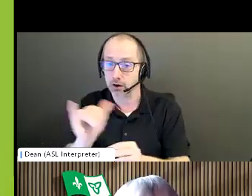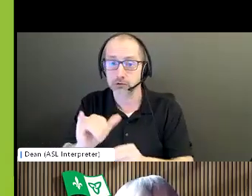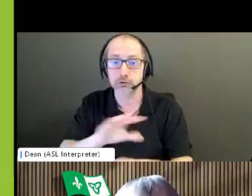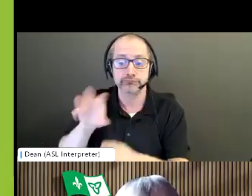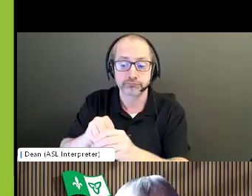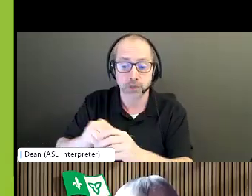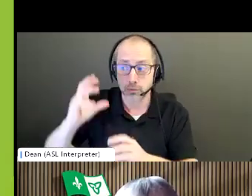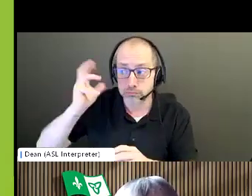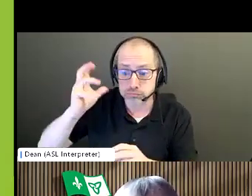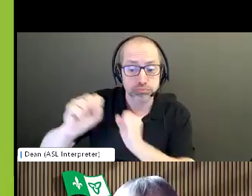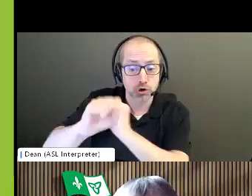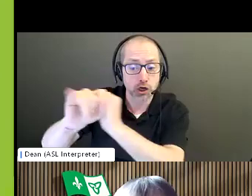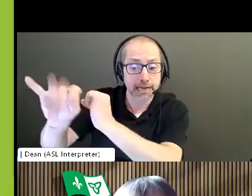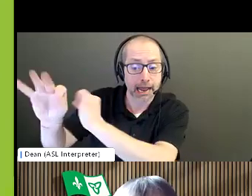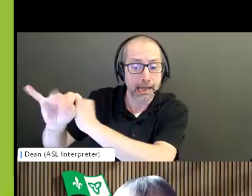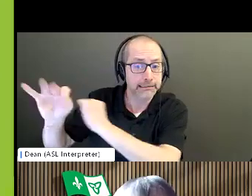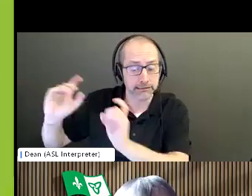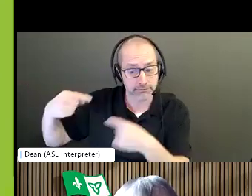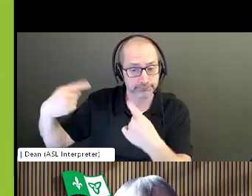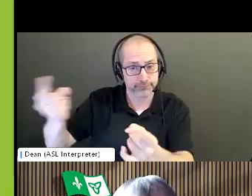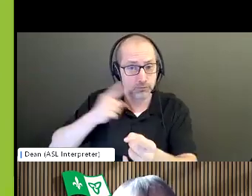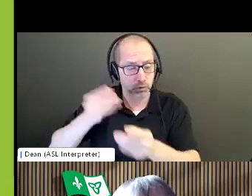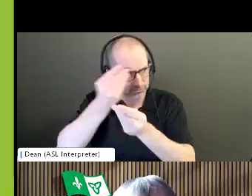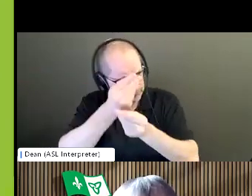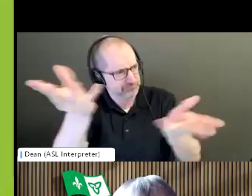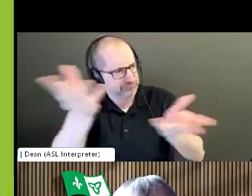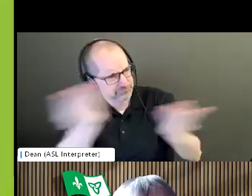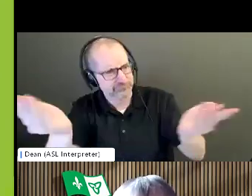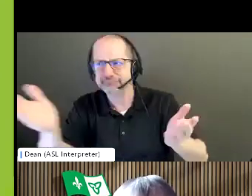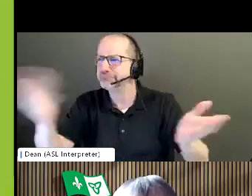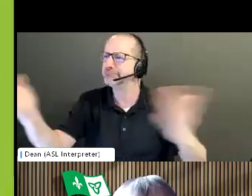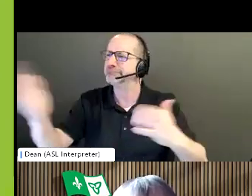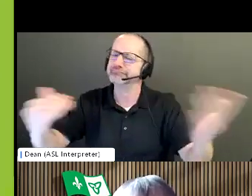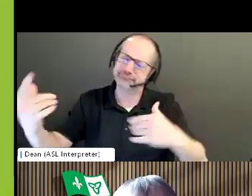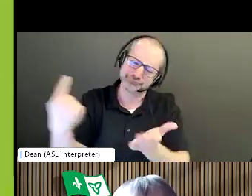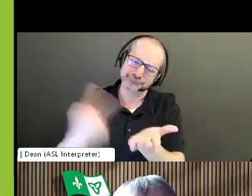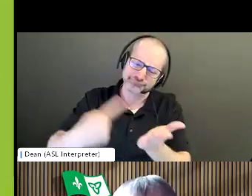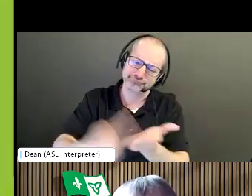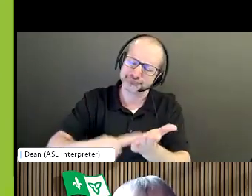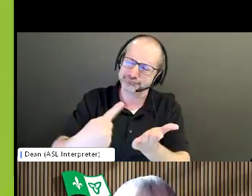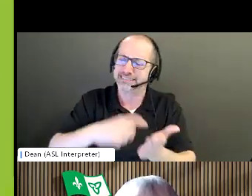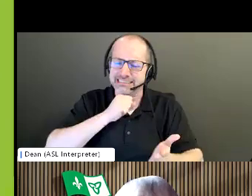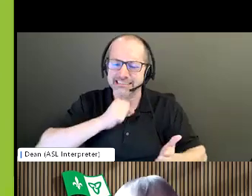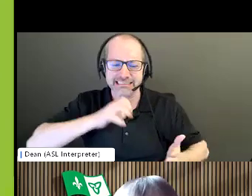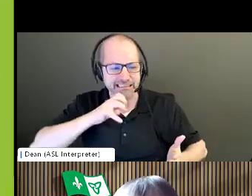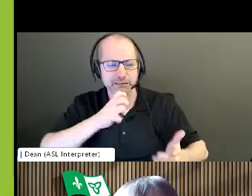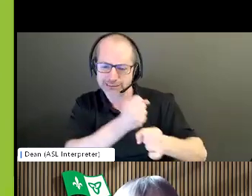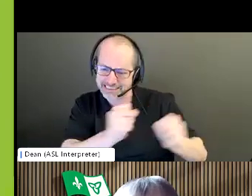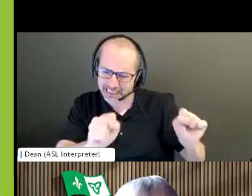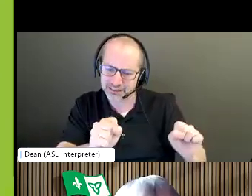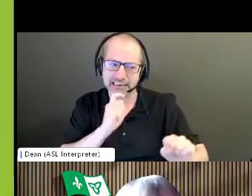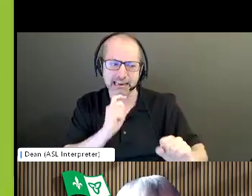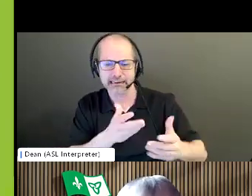in the last year, to raise awareness and foster dialogue about senior safety and dignity. Thanks